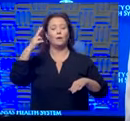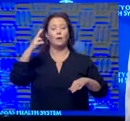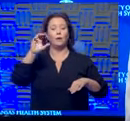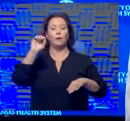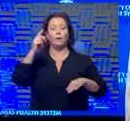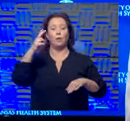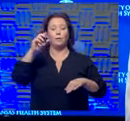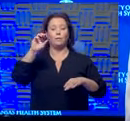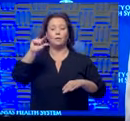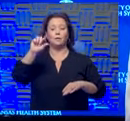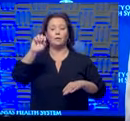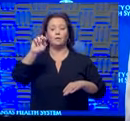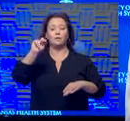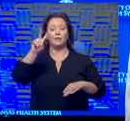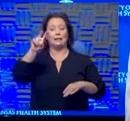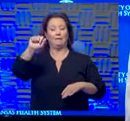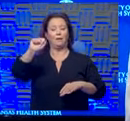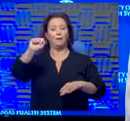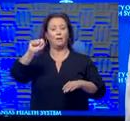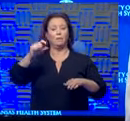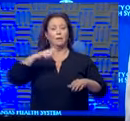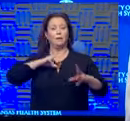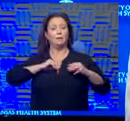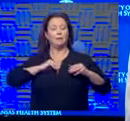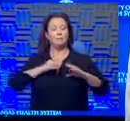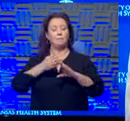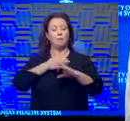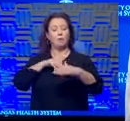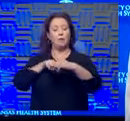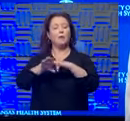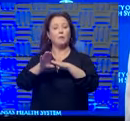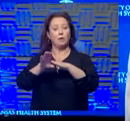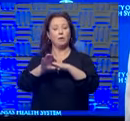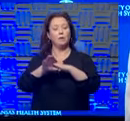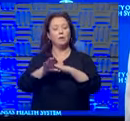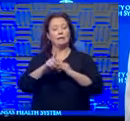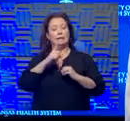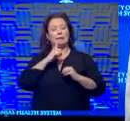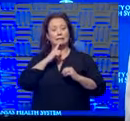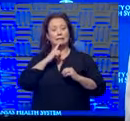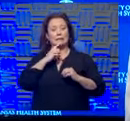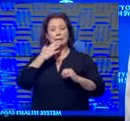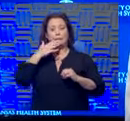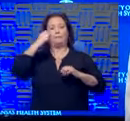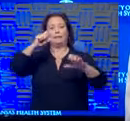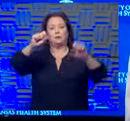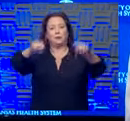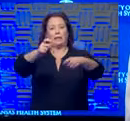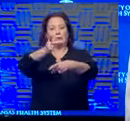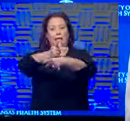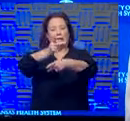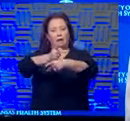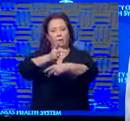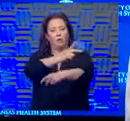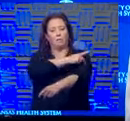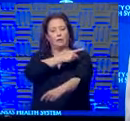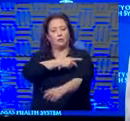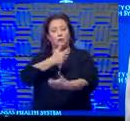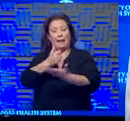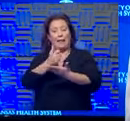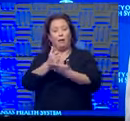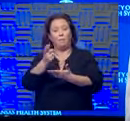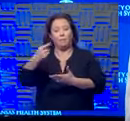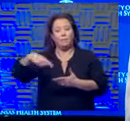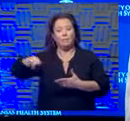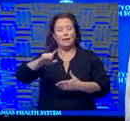of Geneva that physicians and healthcare providers take before they go to practice. And it says you're going to take the best you can of your patient, you're going to try to help them, and you're